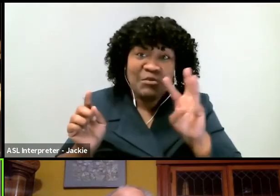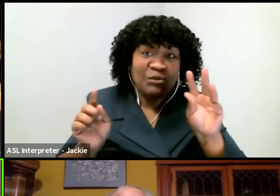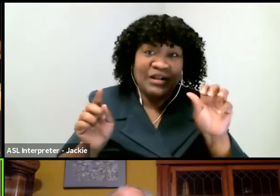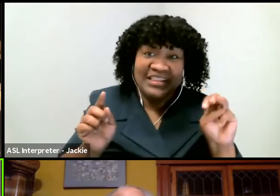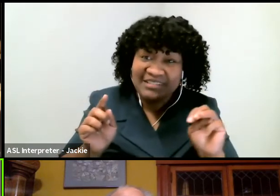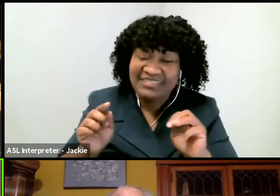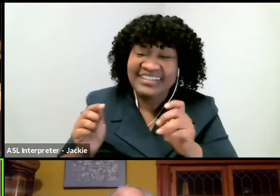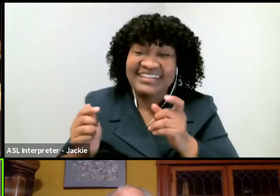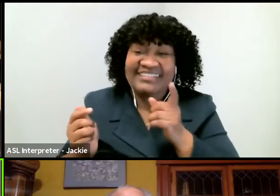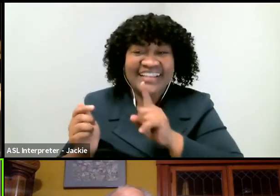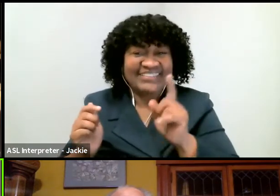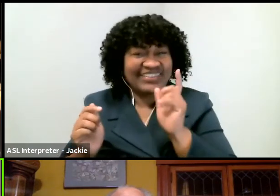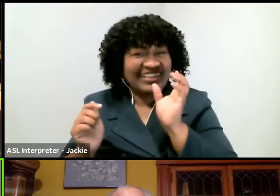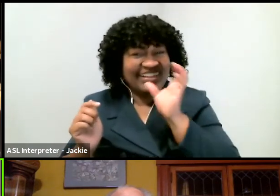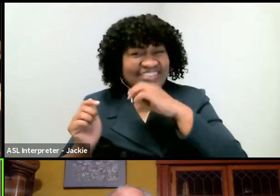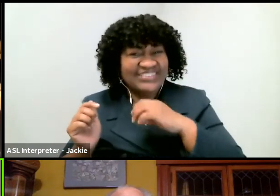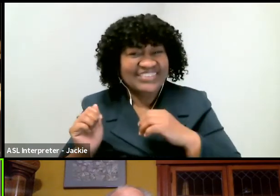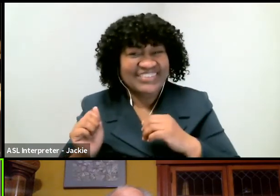quintessential,